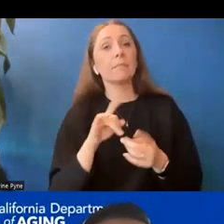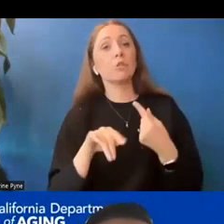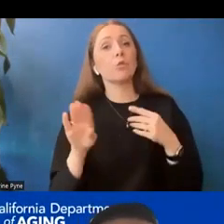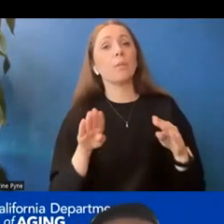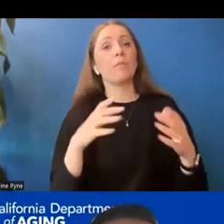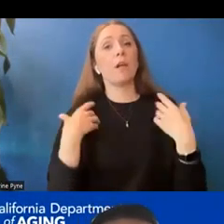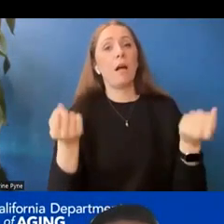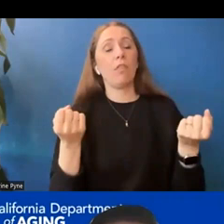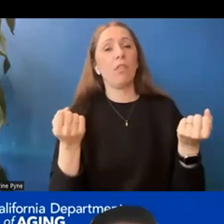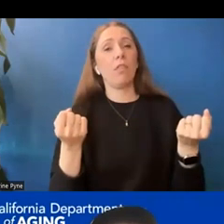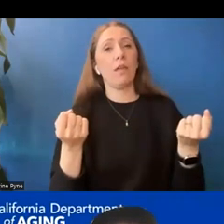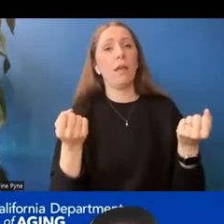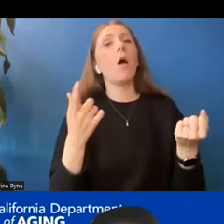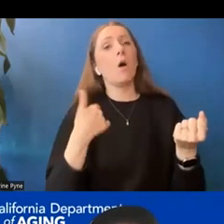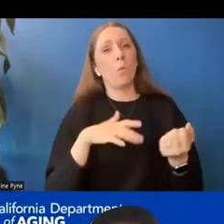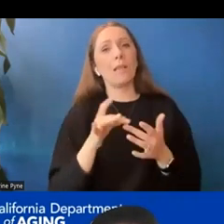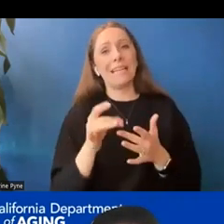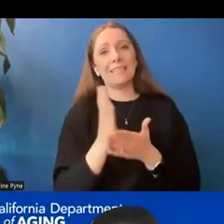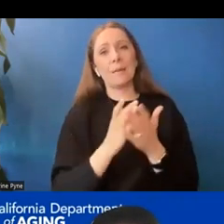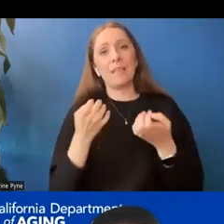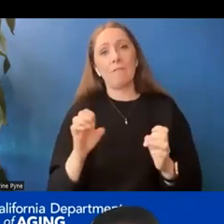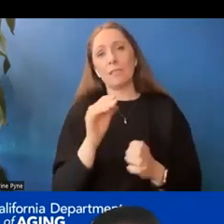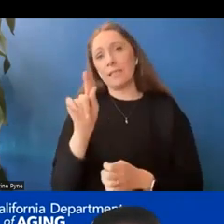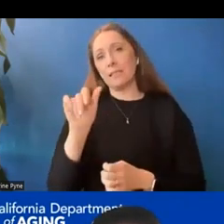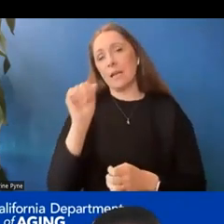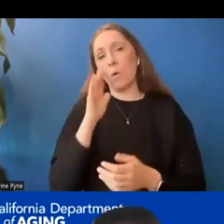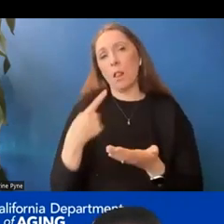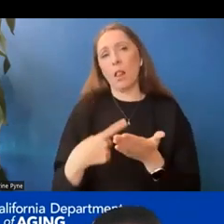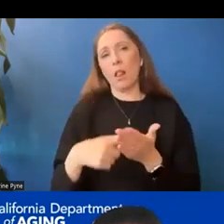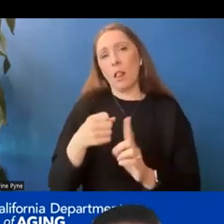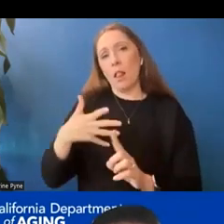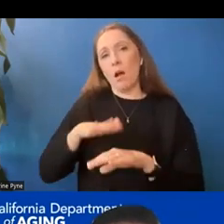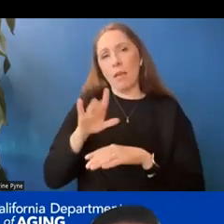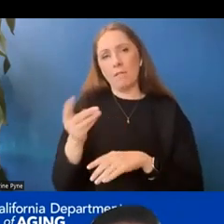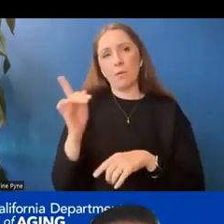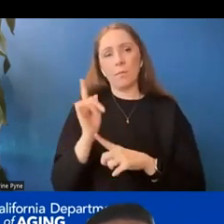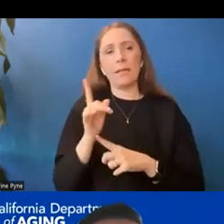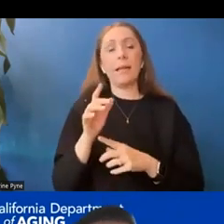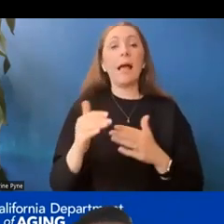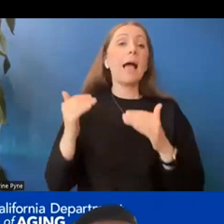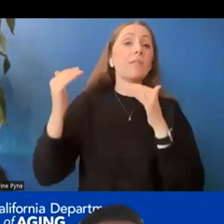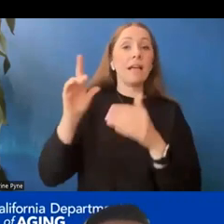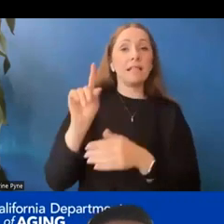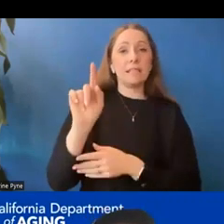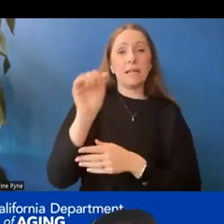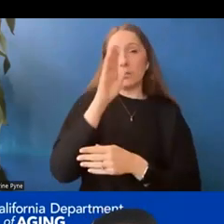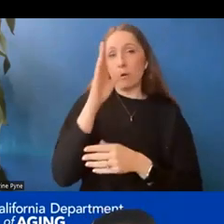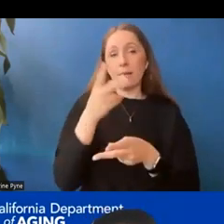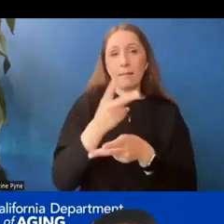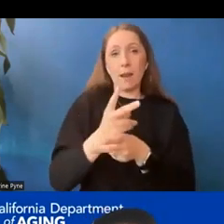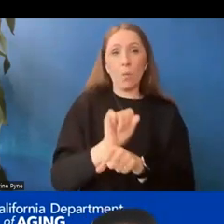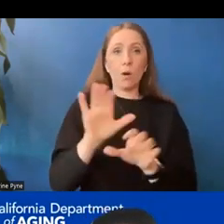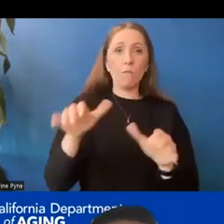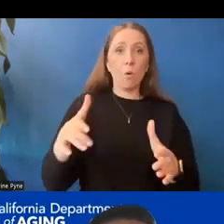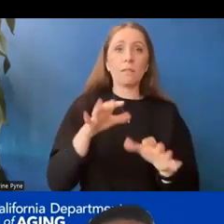Health is leading in some of those efforts, and Zia will discuss that here in a few minutes. Advanced data collection of the direct care workforce and the family and